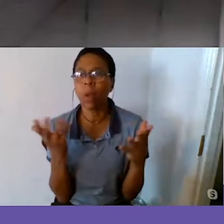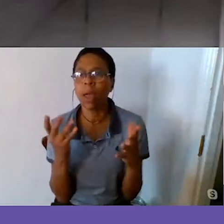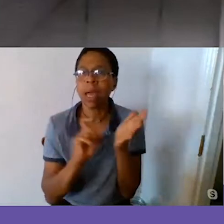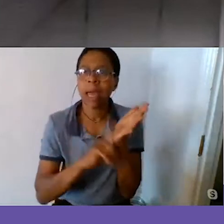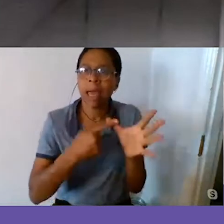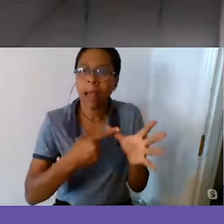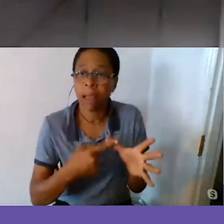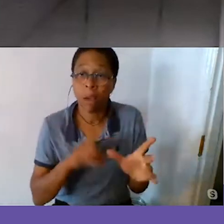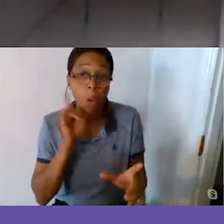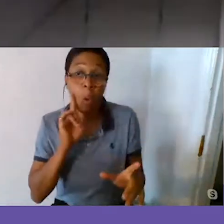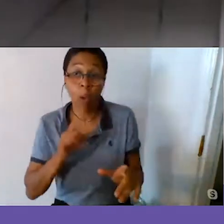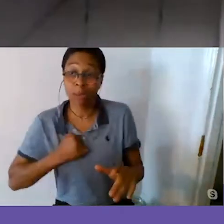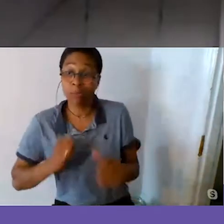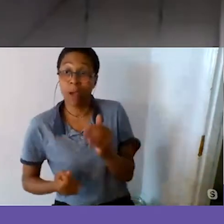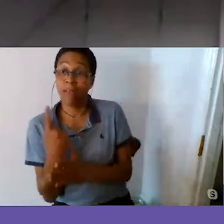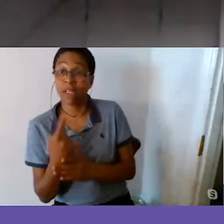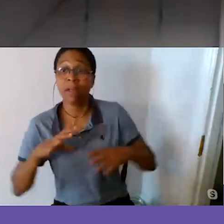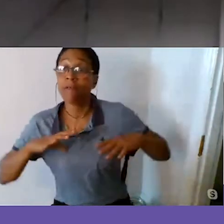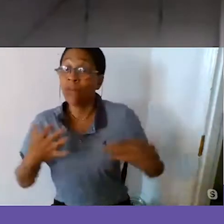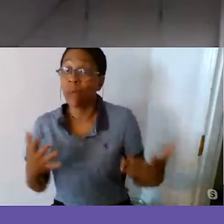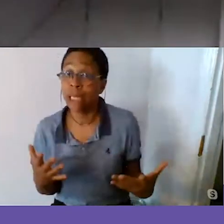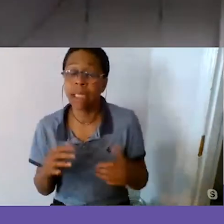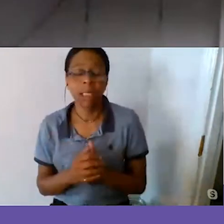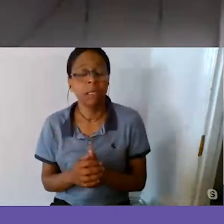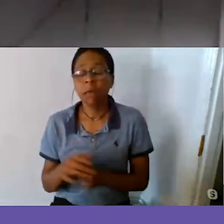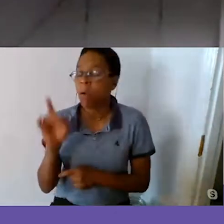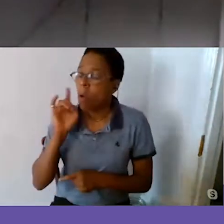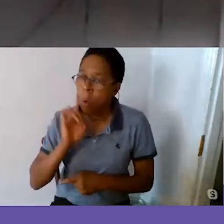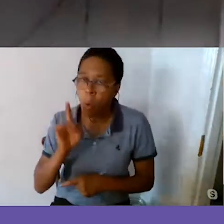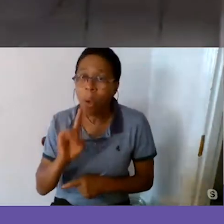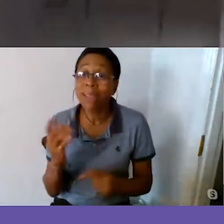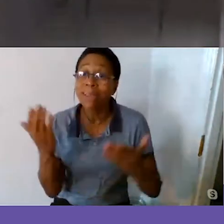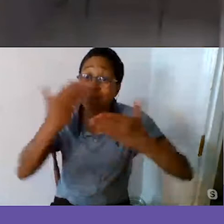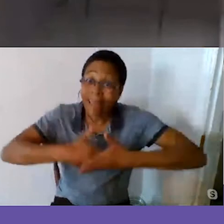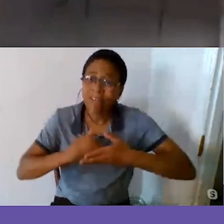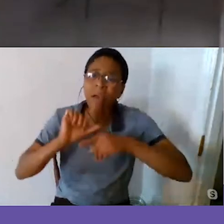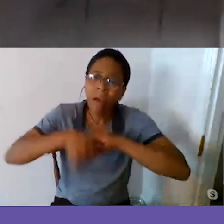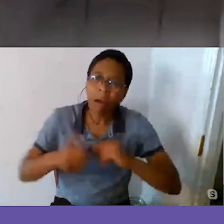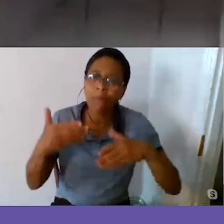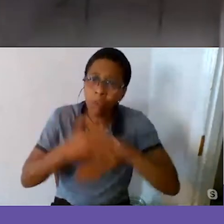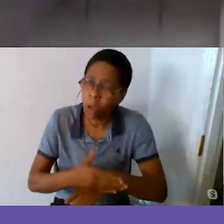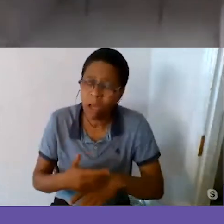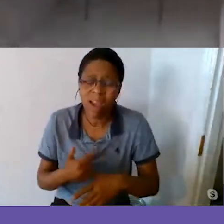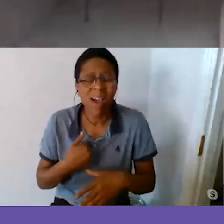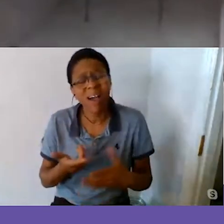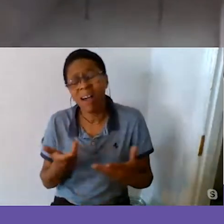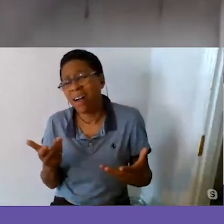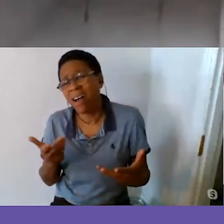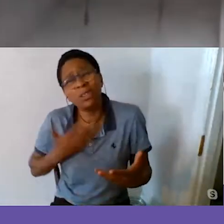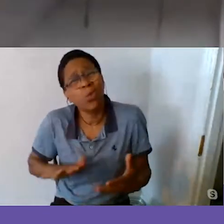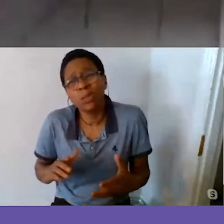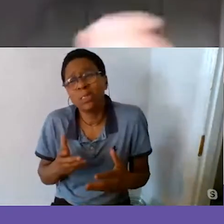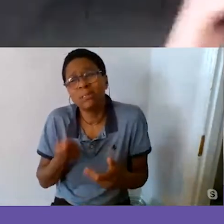have my events for free, and I always have them in the evening after work. I just I just want to make it